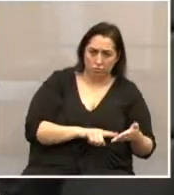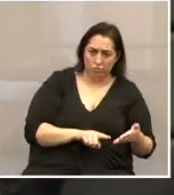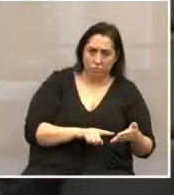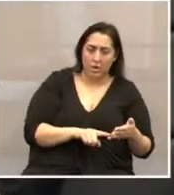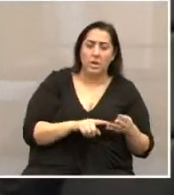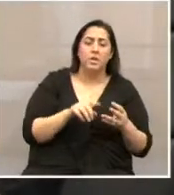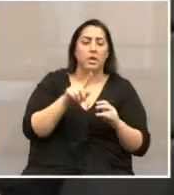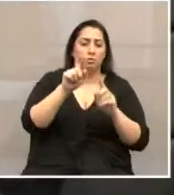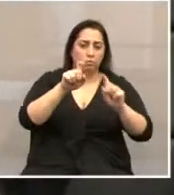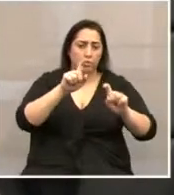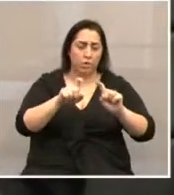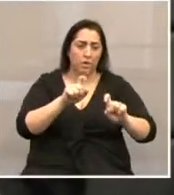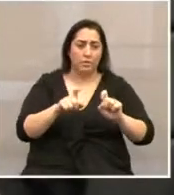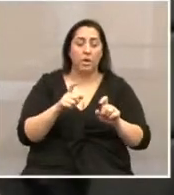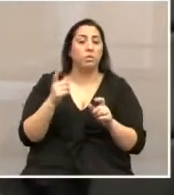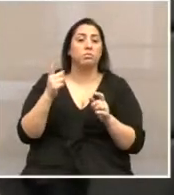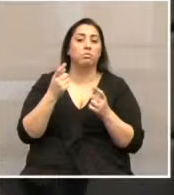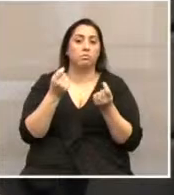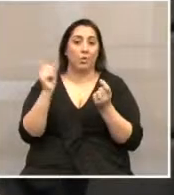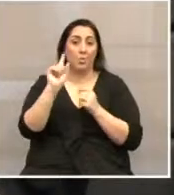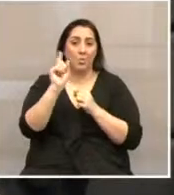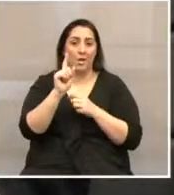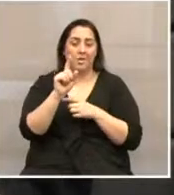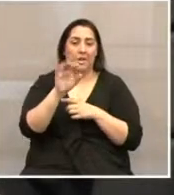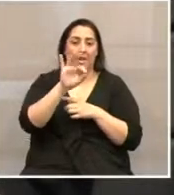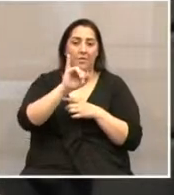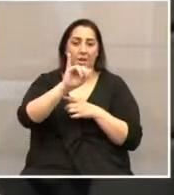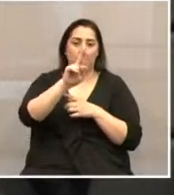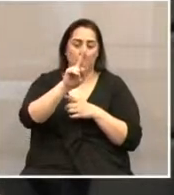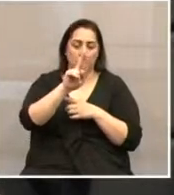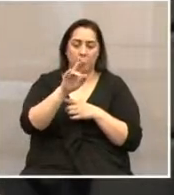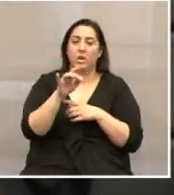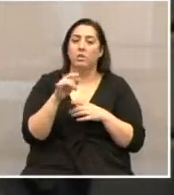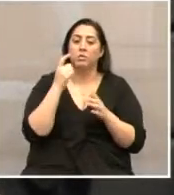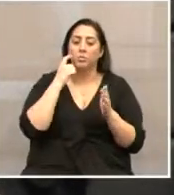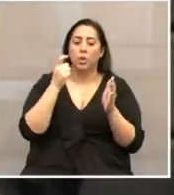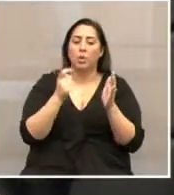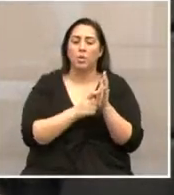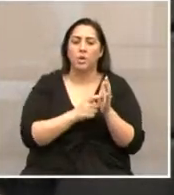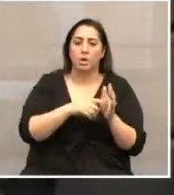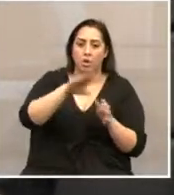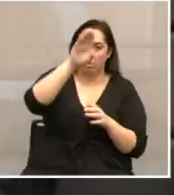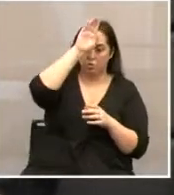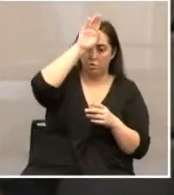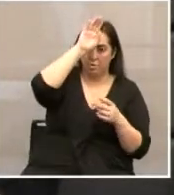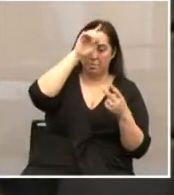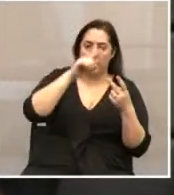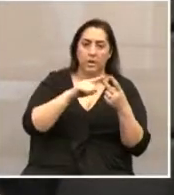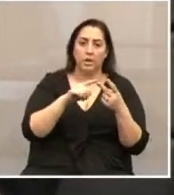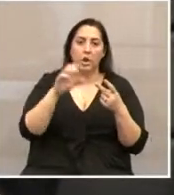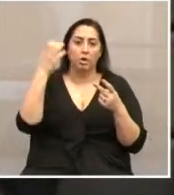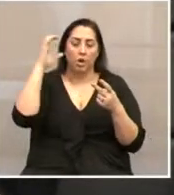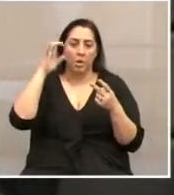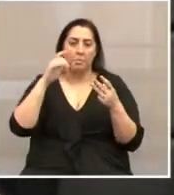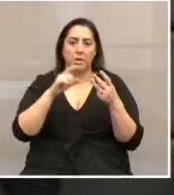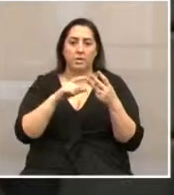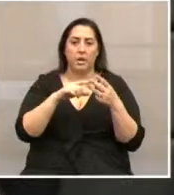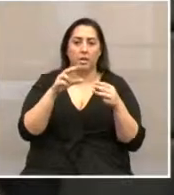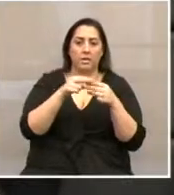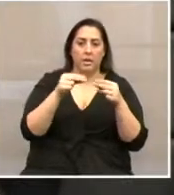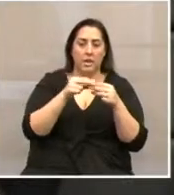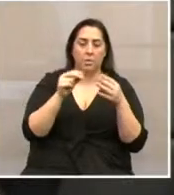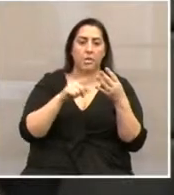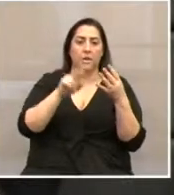directing at FIU, notes that Cuban, Colombian, Nicaraguan, and Venezuelan voters,